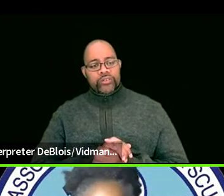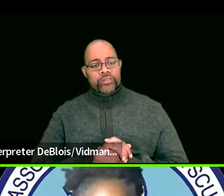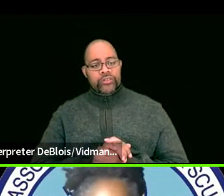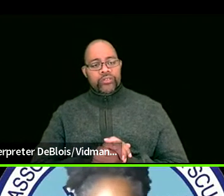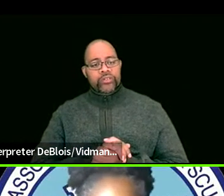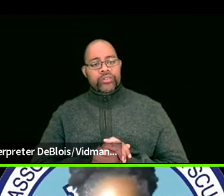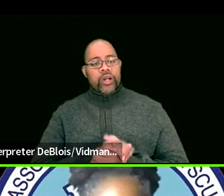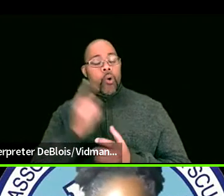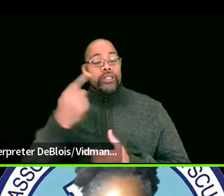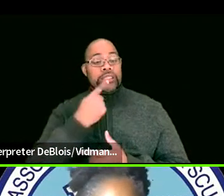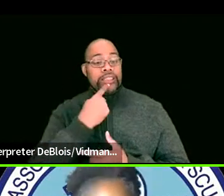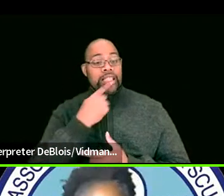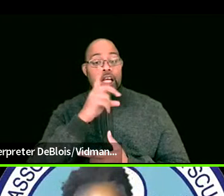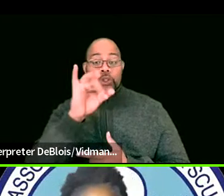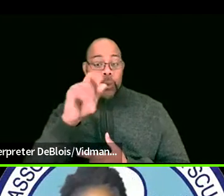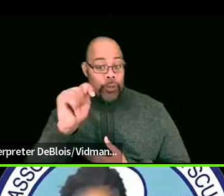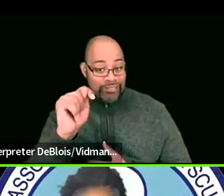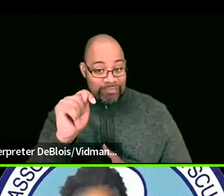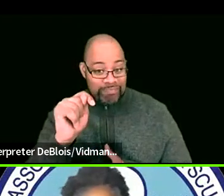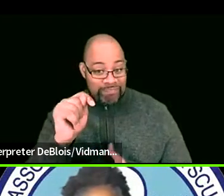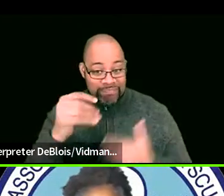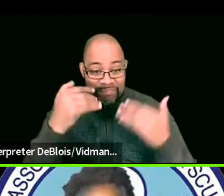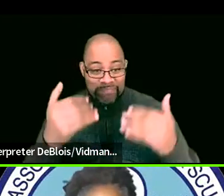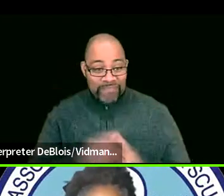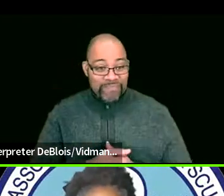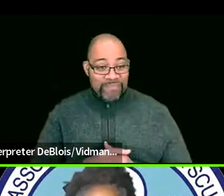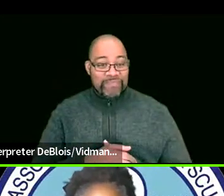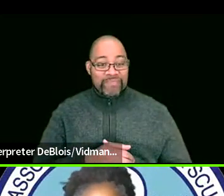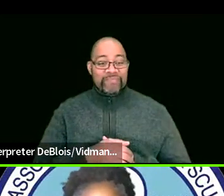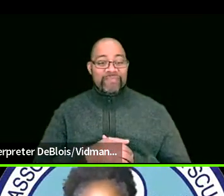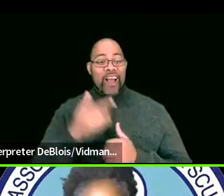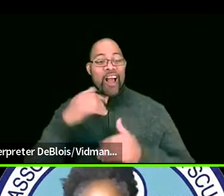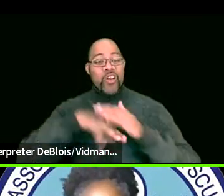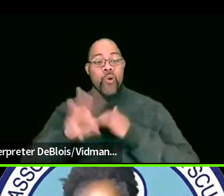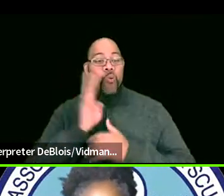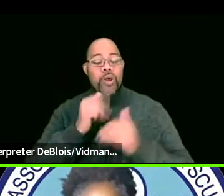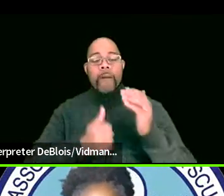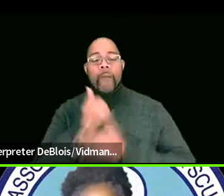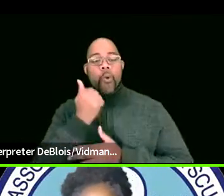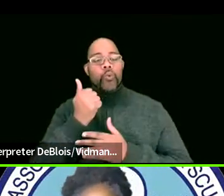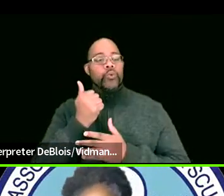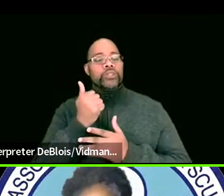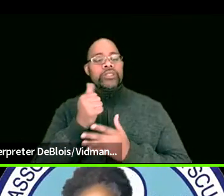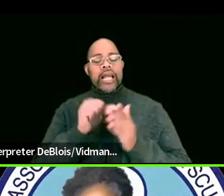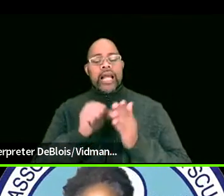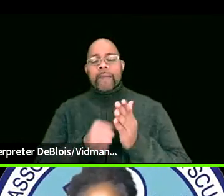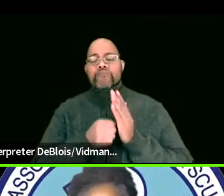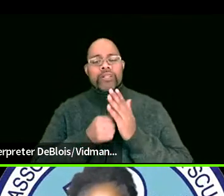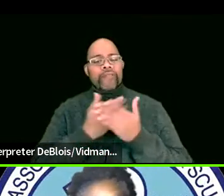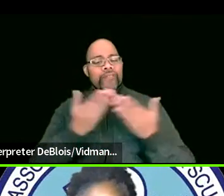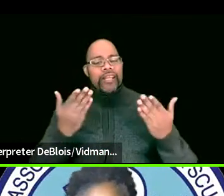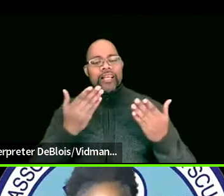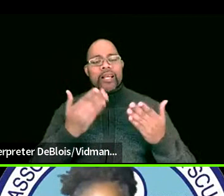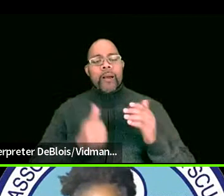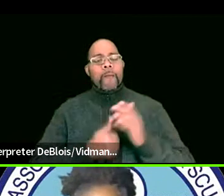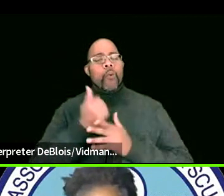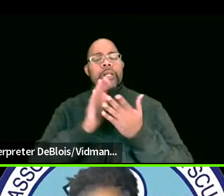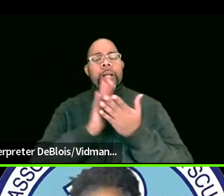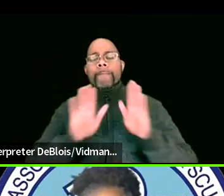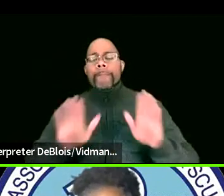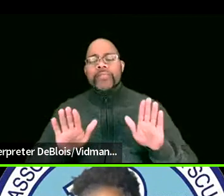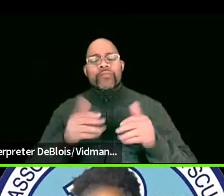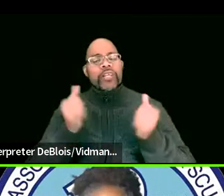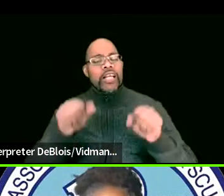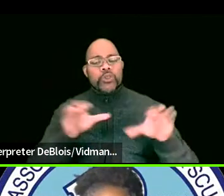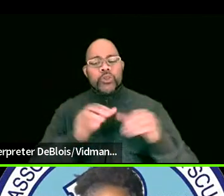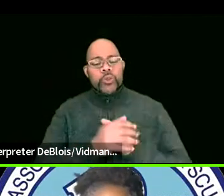I'm always going to say do it. Become an open water diver. Being underwater is the most impressive thing, most peaceful thing anyone can